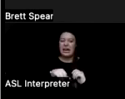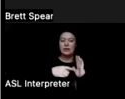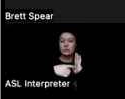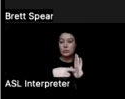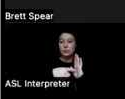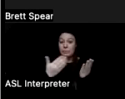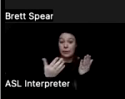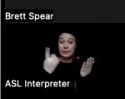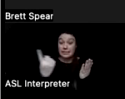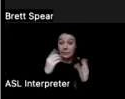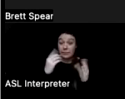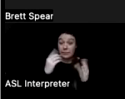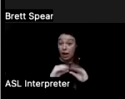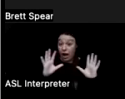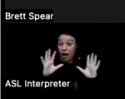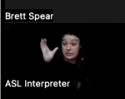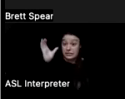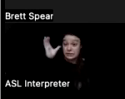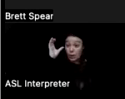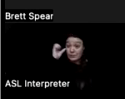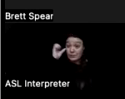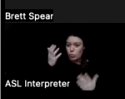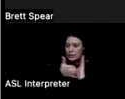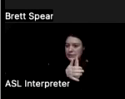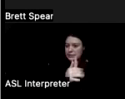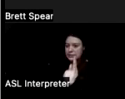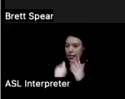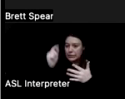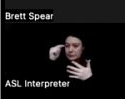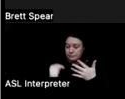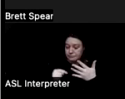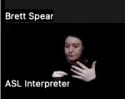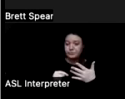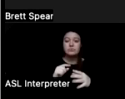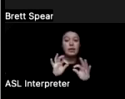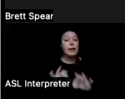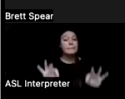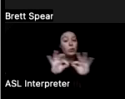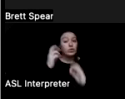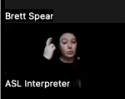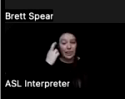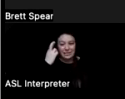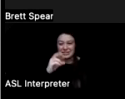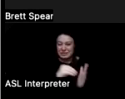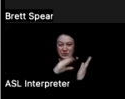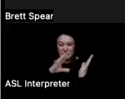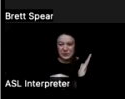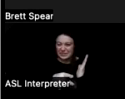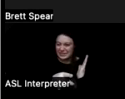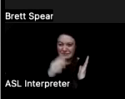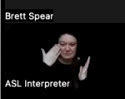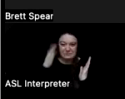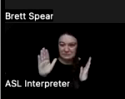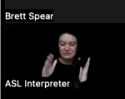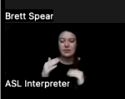obvious to you of what those skills are. But this is a key thing, is that it's not really obvious to our students. And so no matter what level